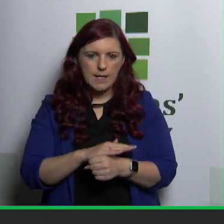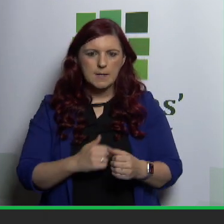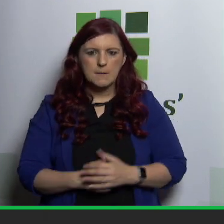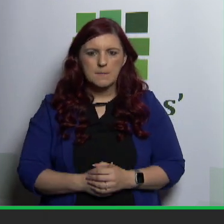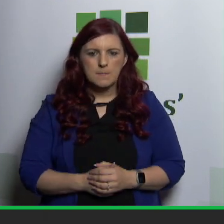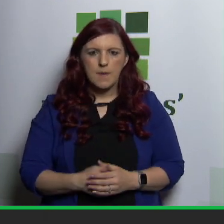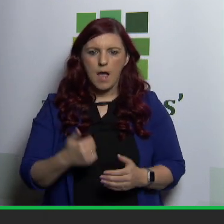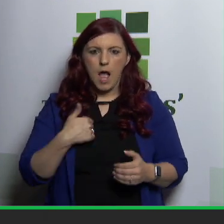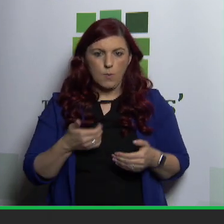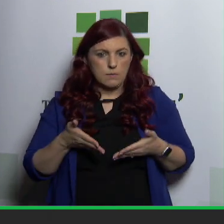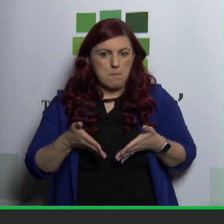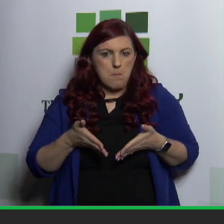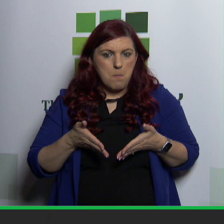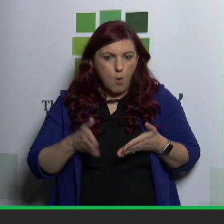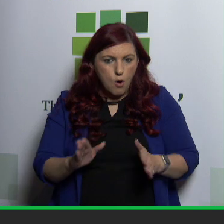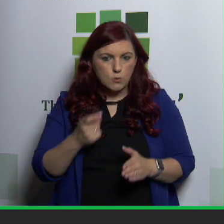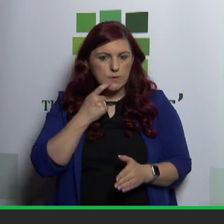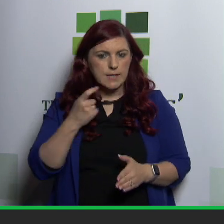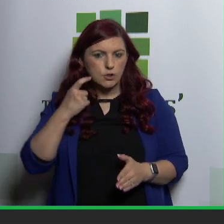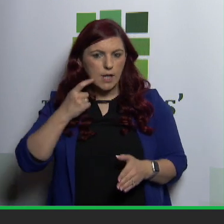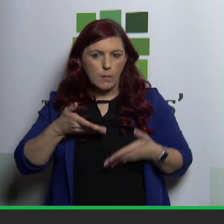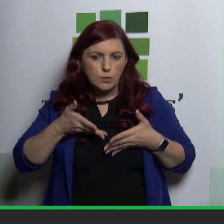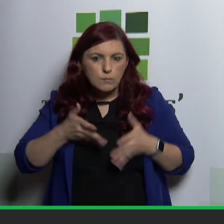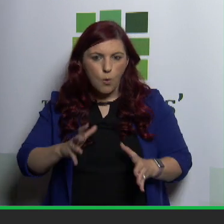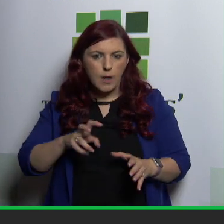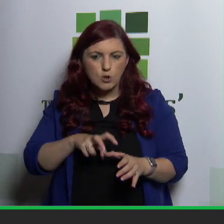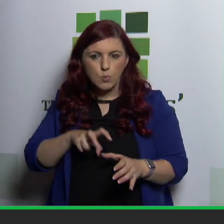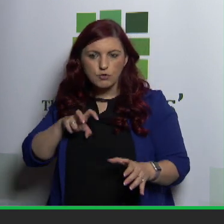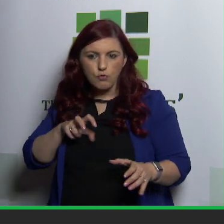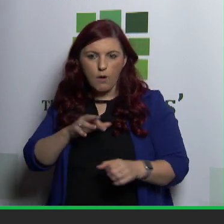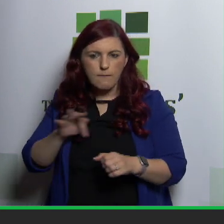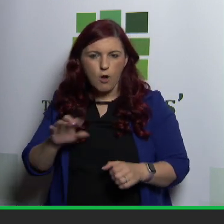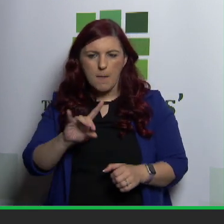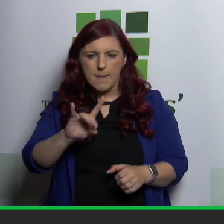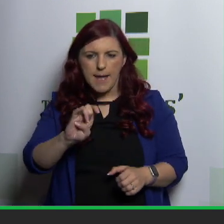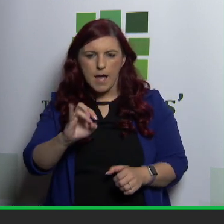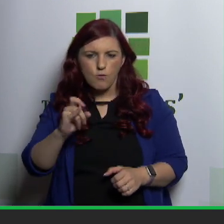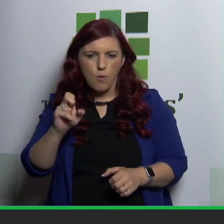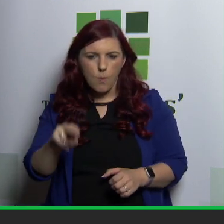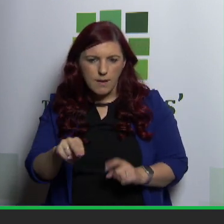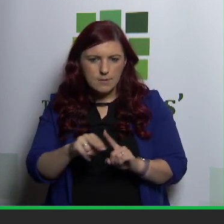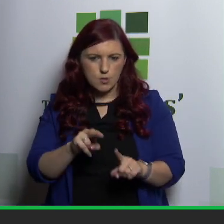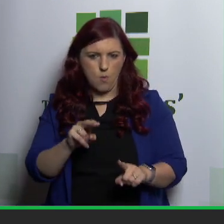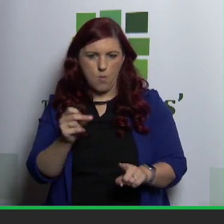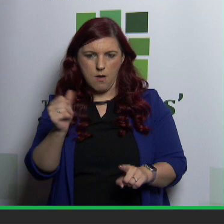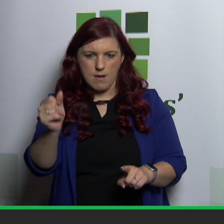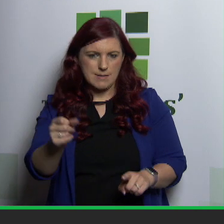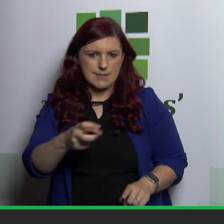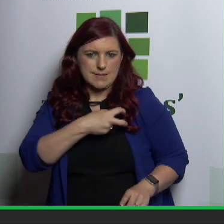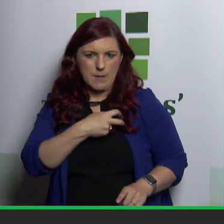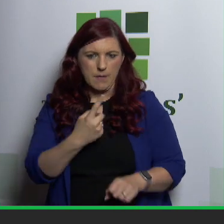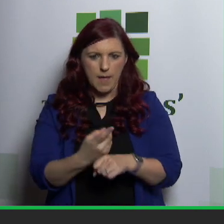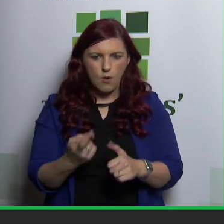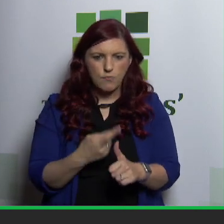into addiction. I was born withdrawing from heroin, so all of a sudden I was born into the stigma. When I was in